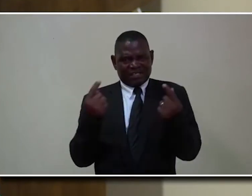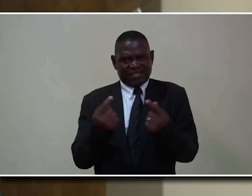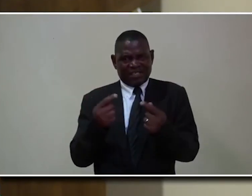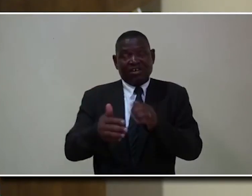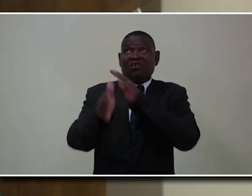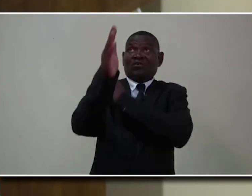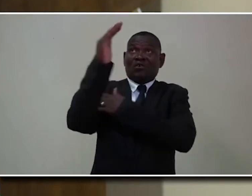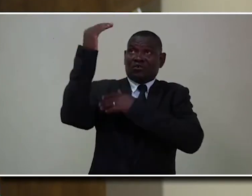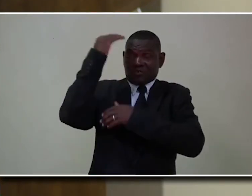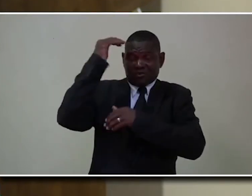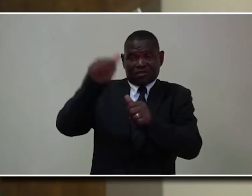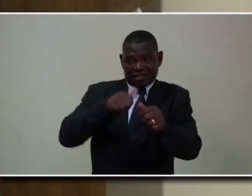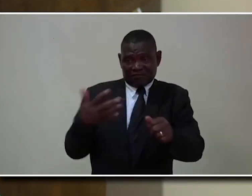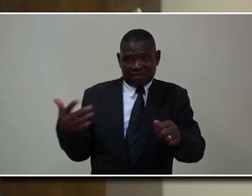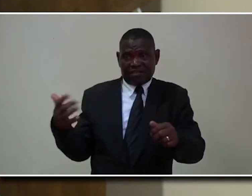So